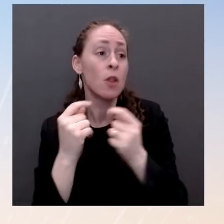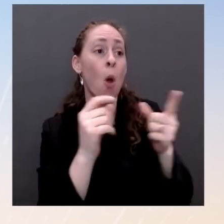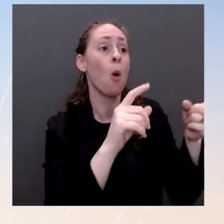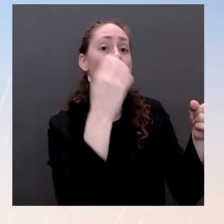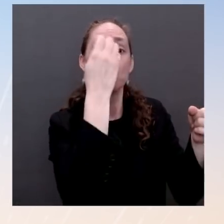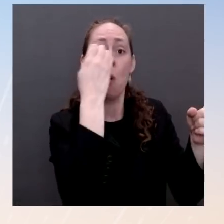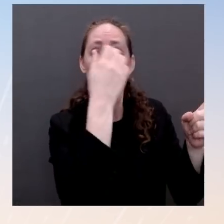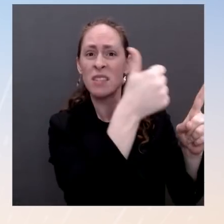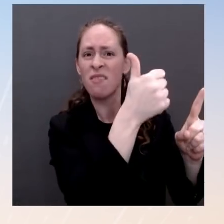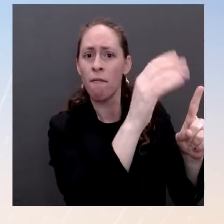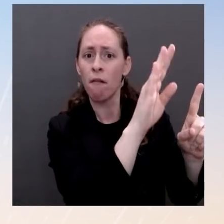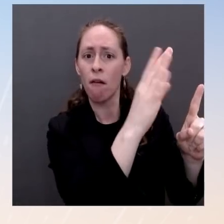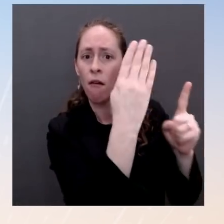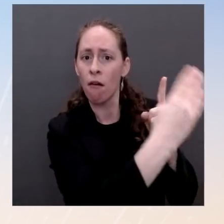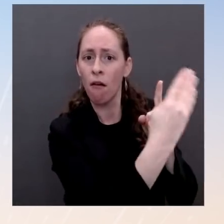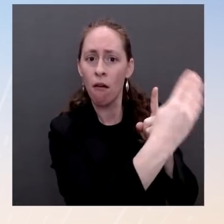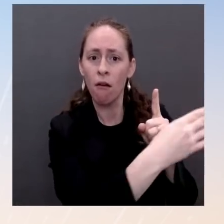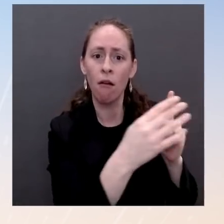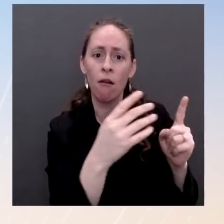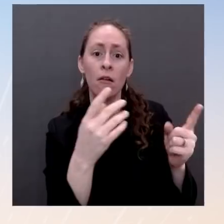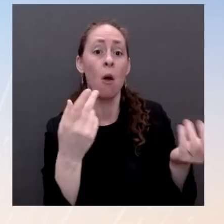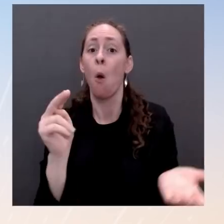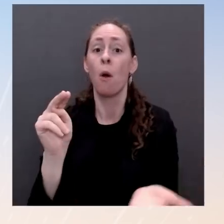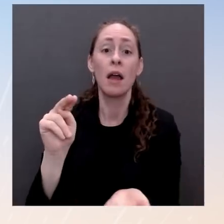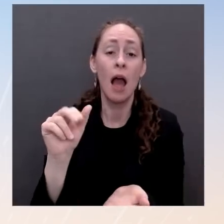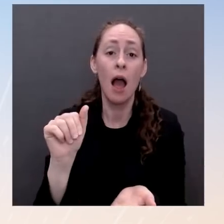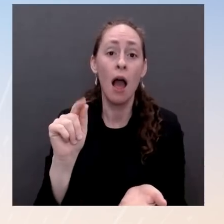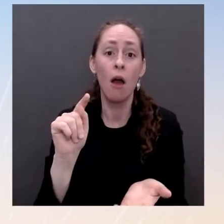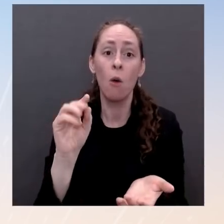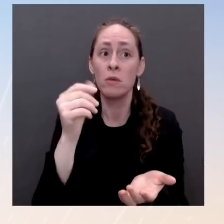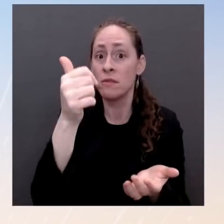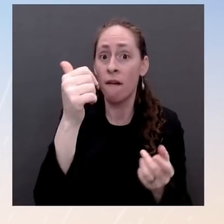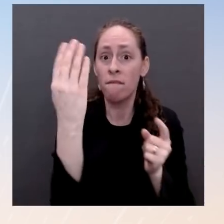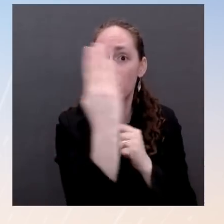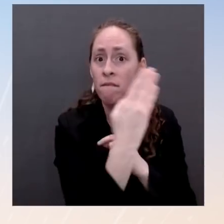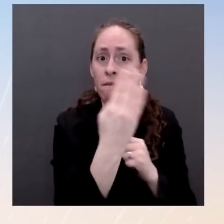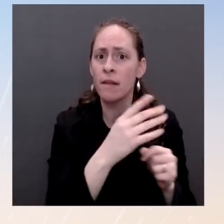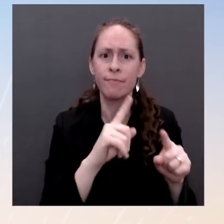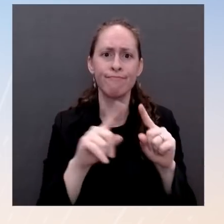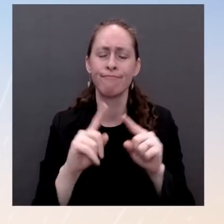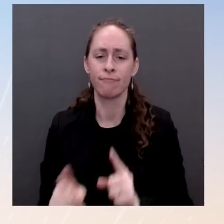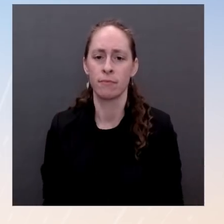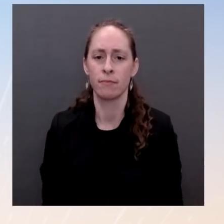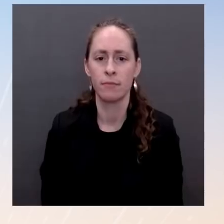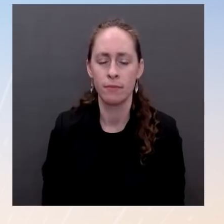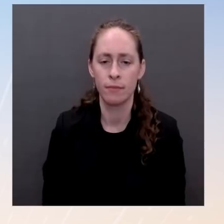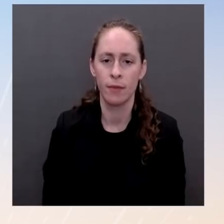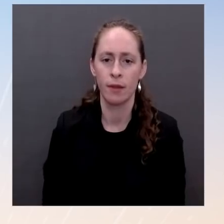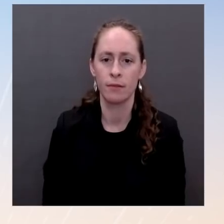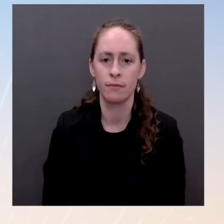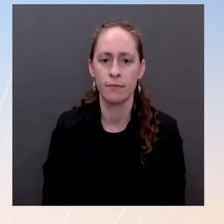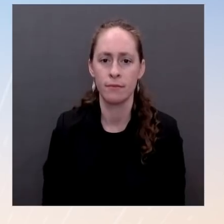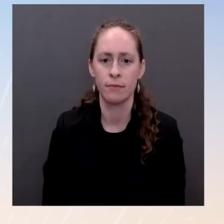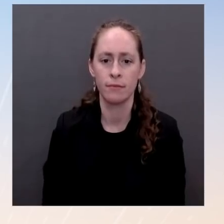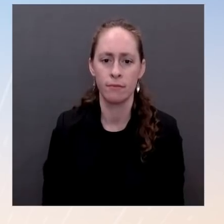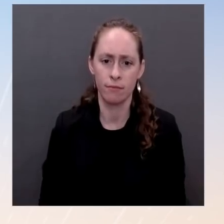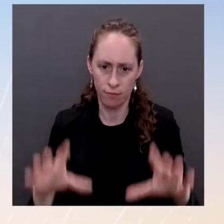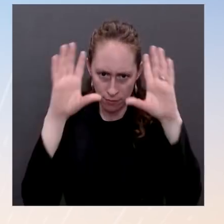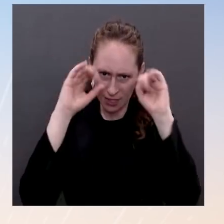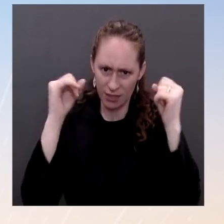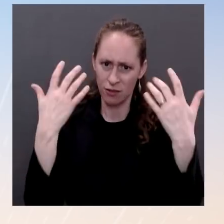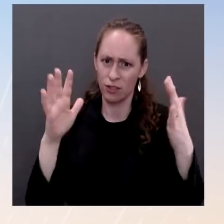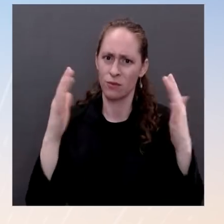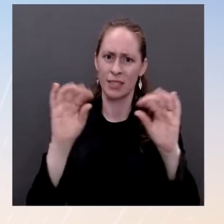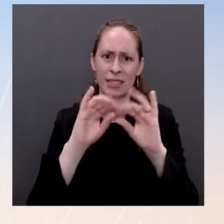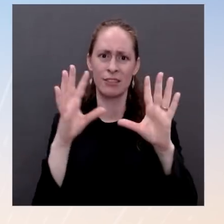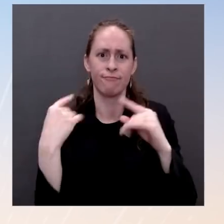of engagement with President Putin, as you know, he spoke with him on Saturday, and he believes in the power of